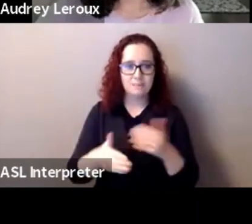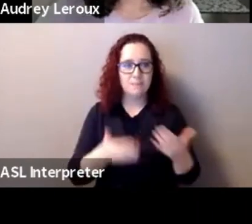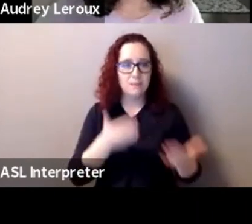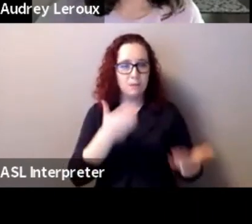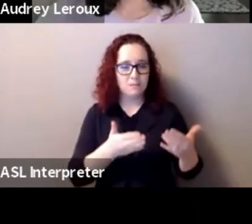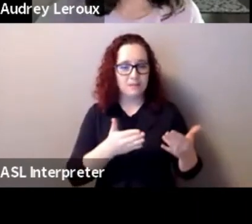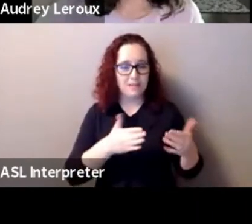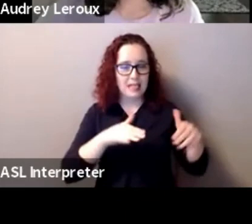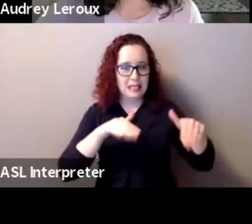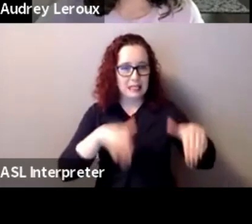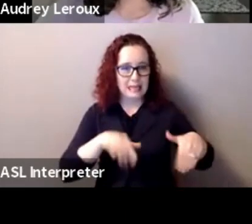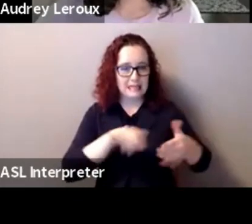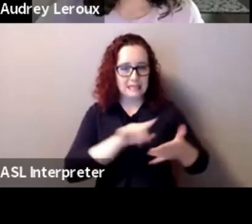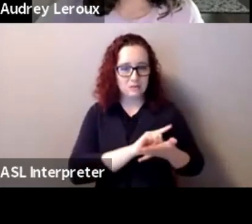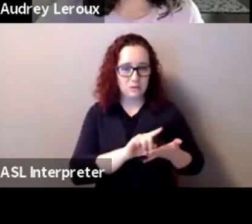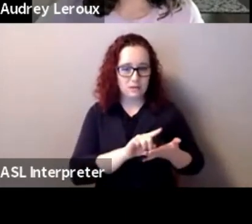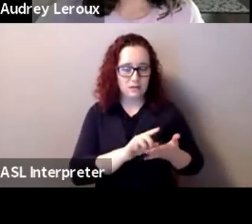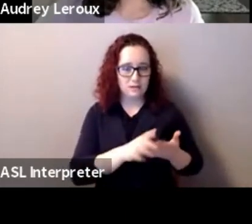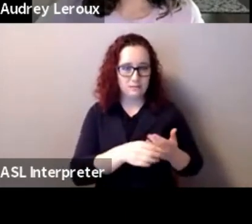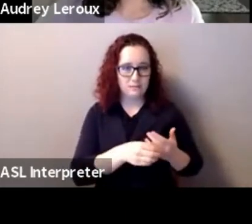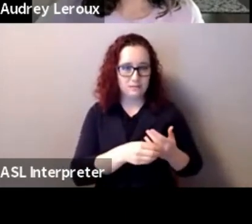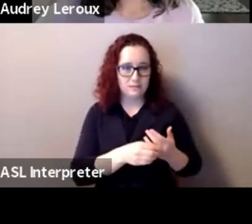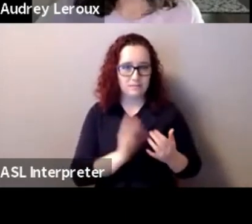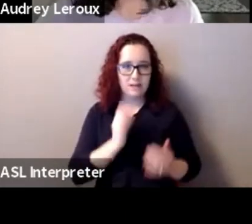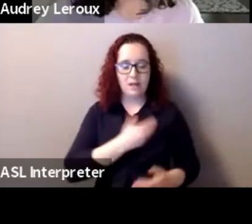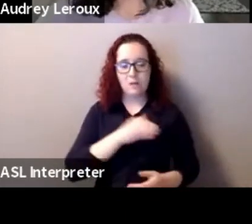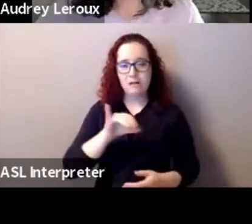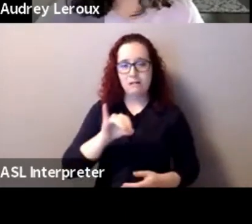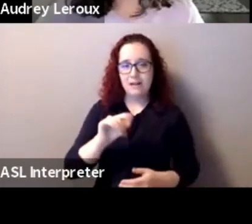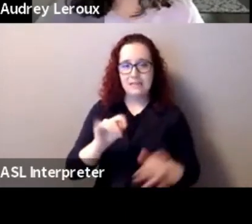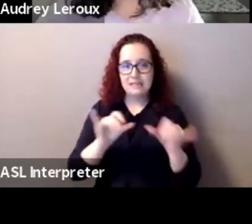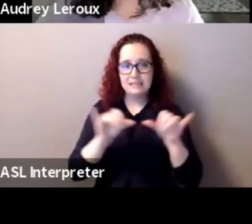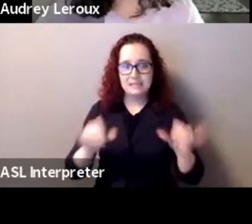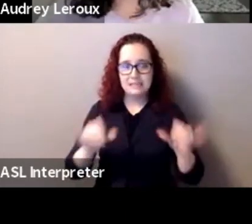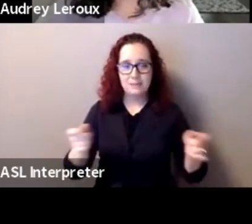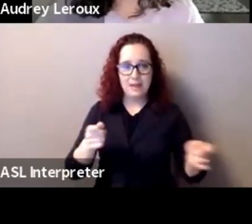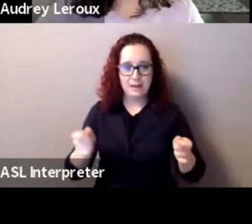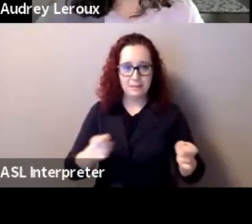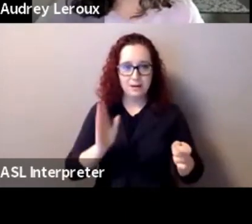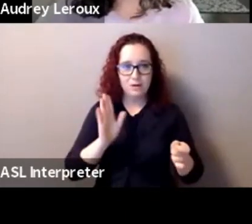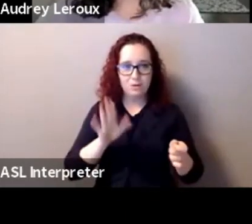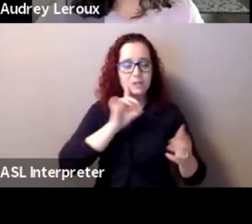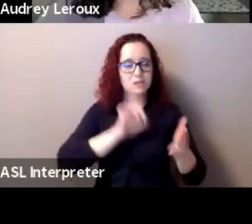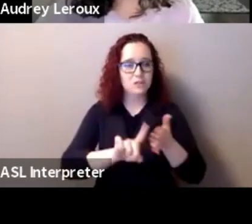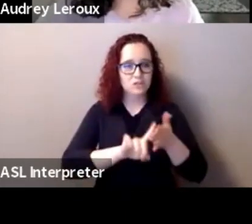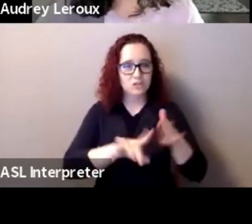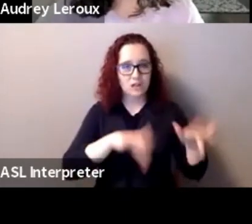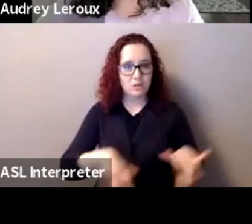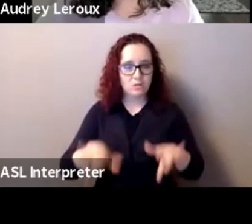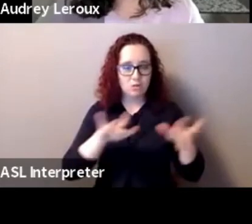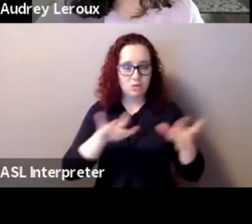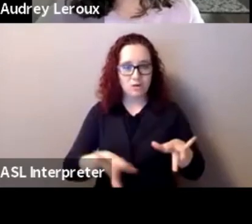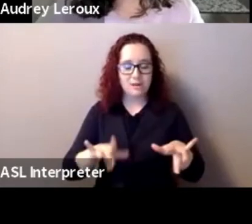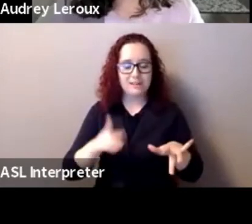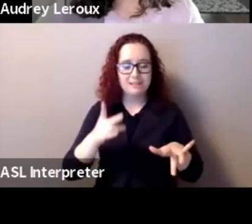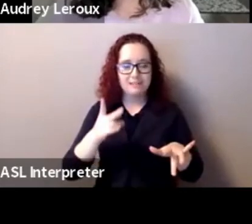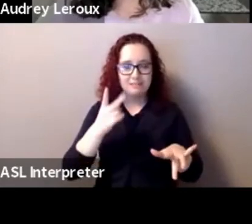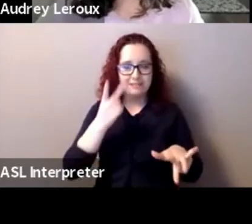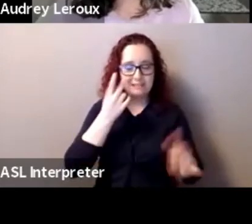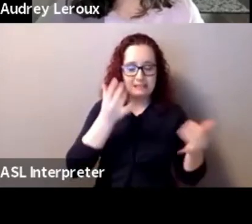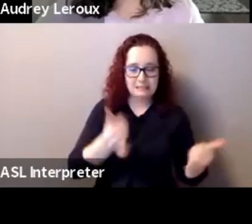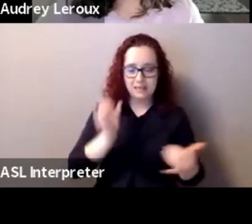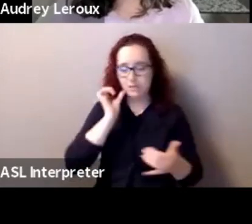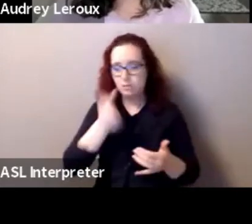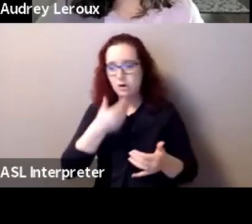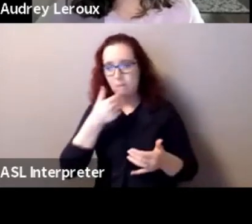be late this week. Badut Asharia, our IT systems administrator, is going to take a look at the recordings and see which one is best, and then post it